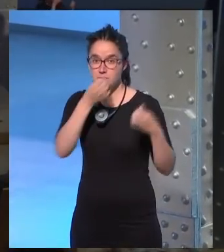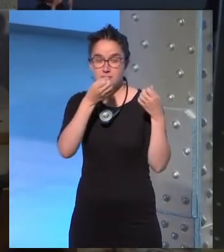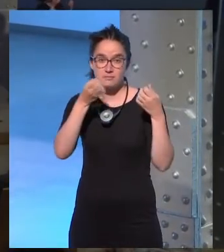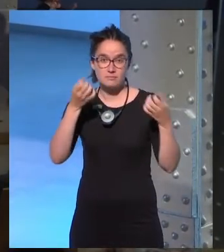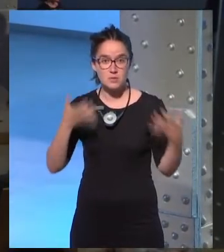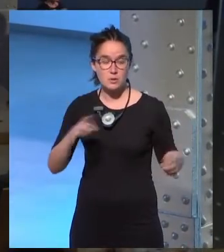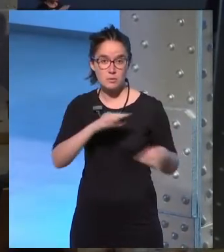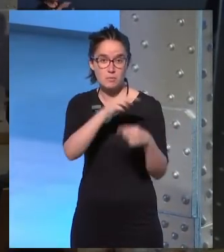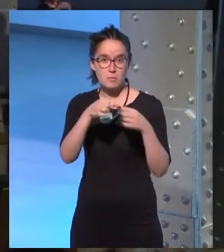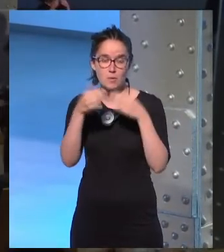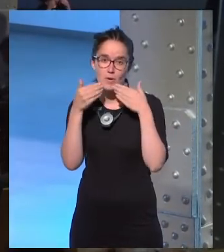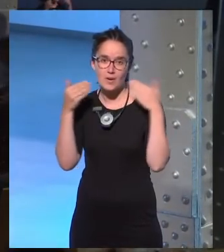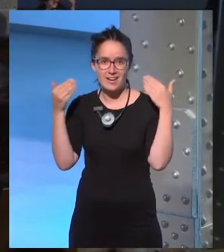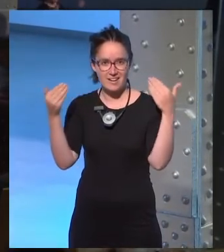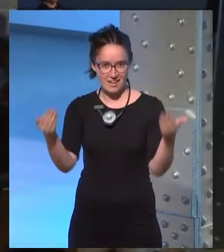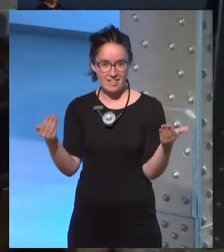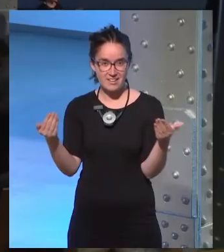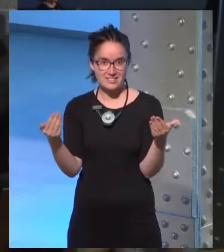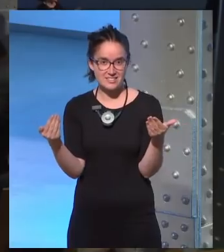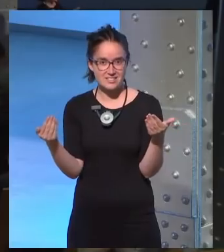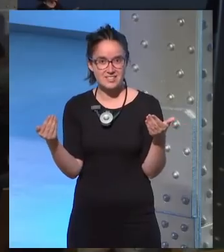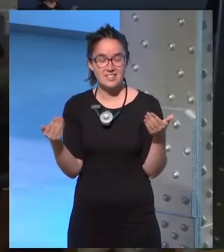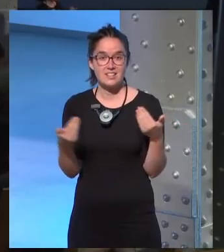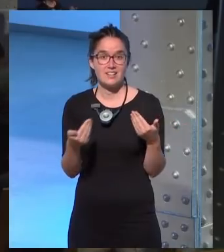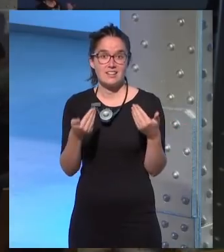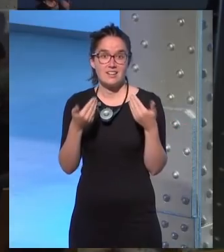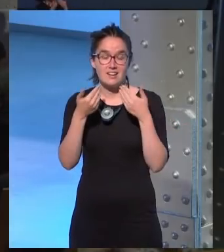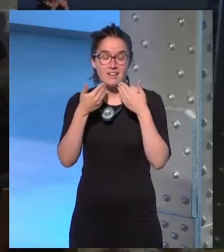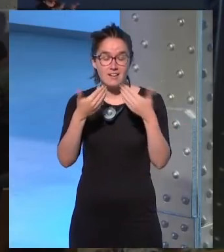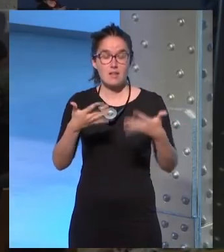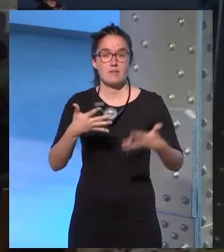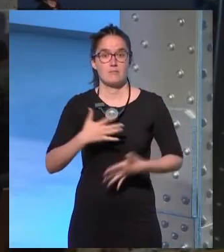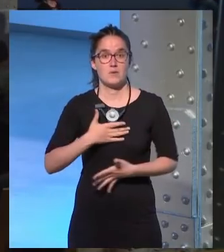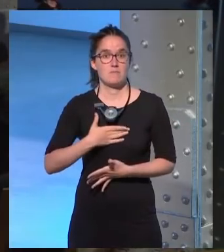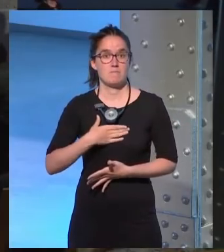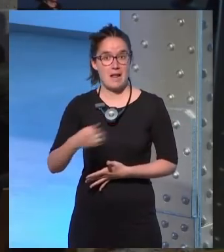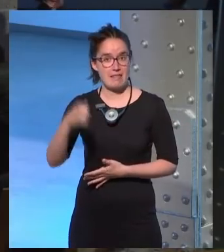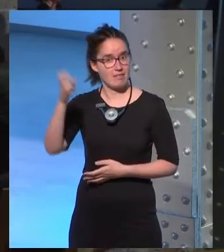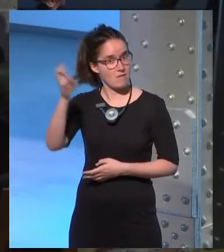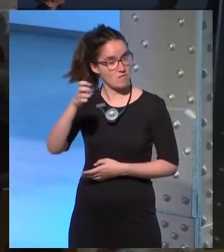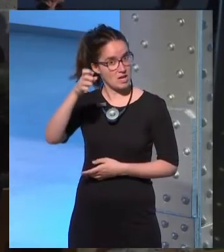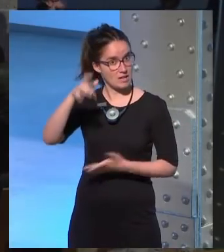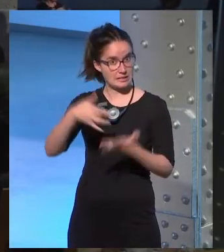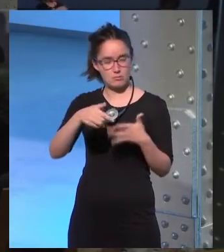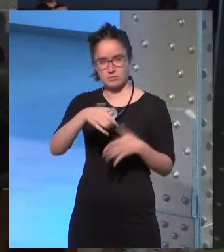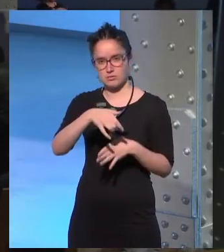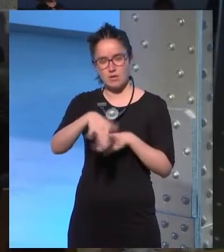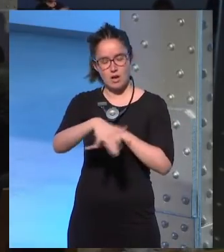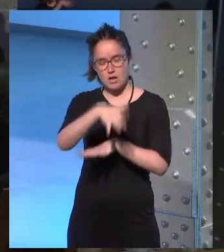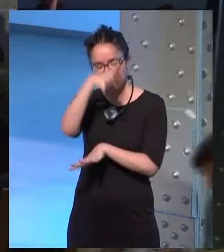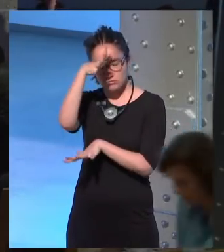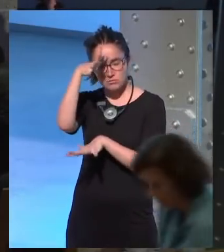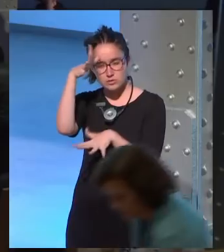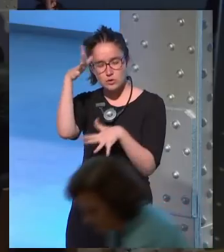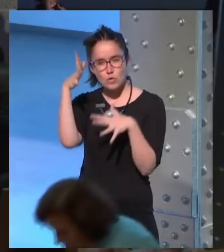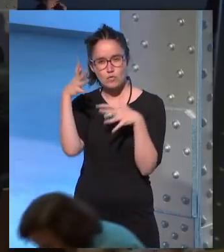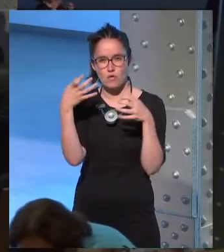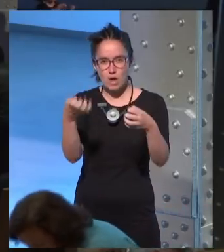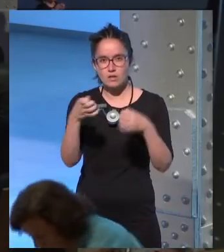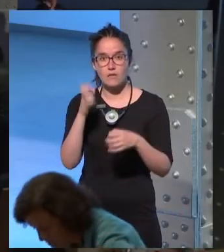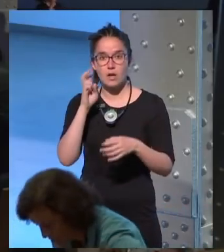everyone. First of all, thank you for coming here today with such